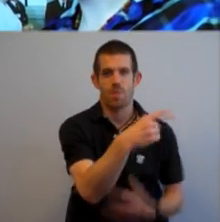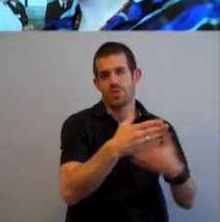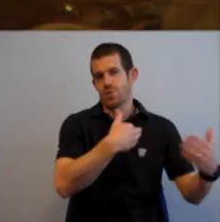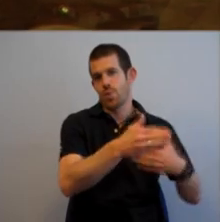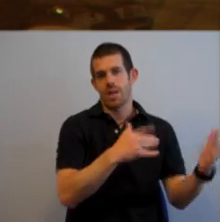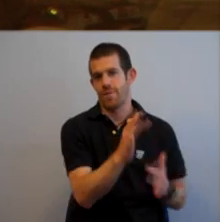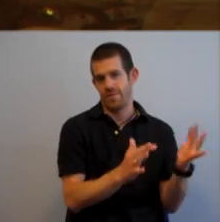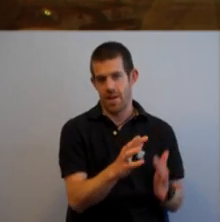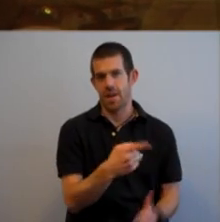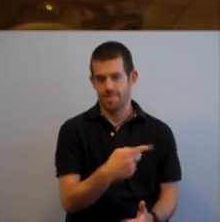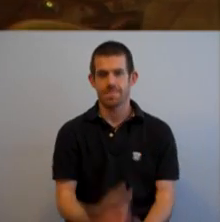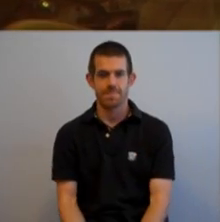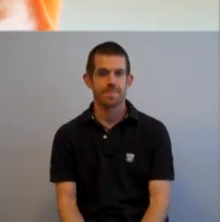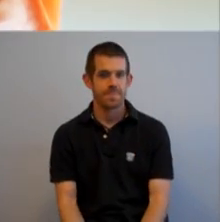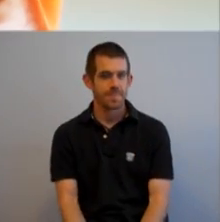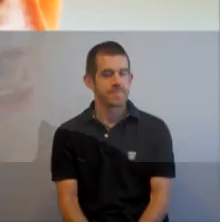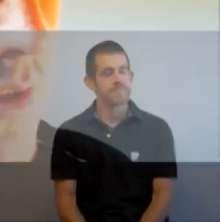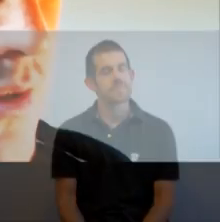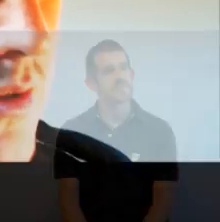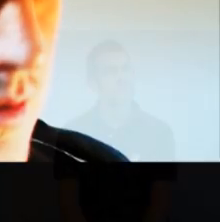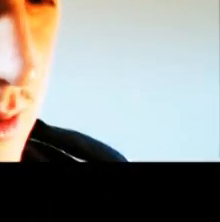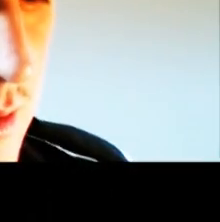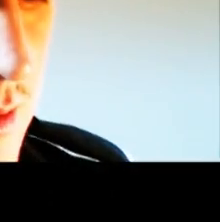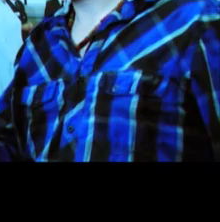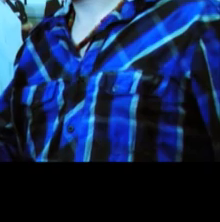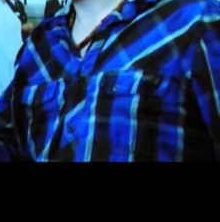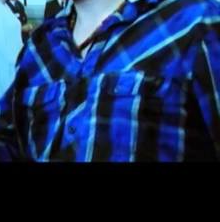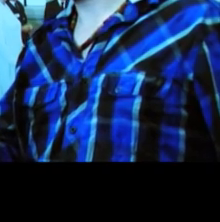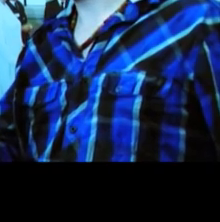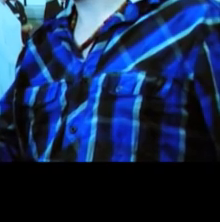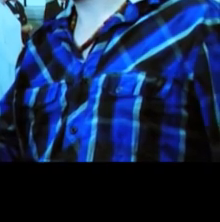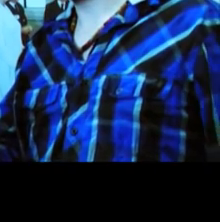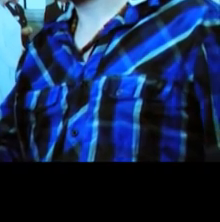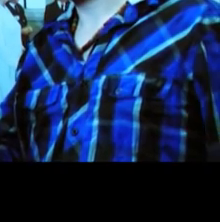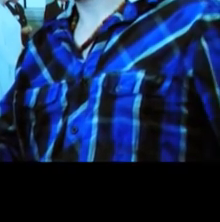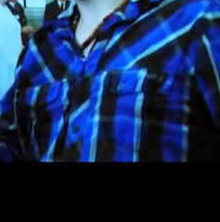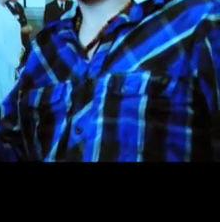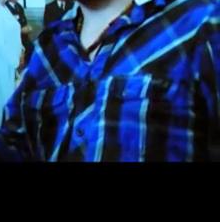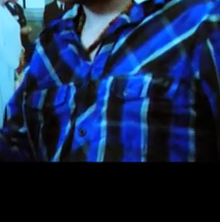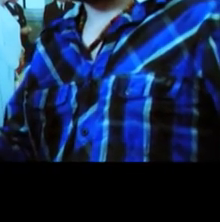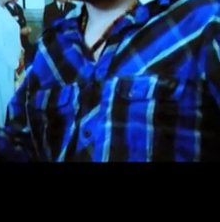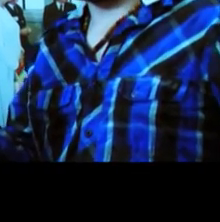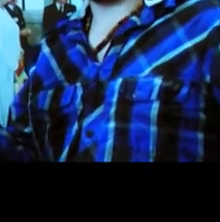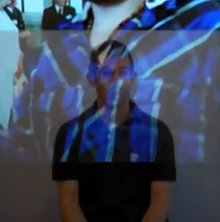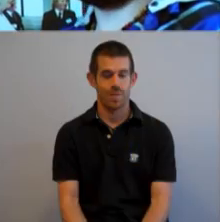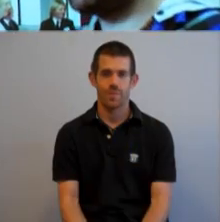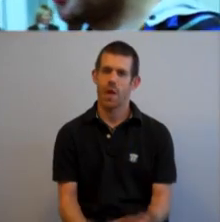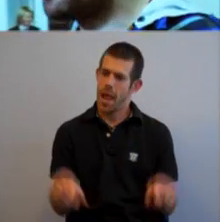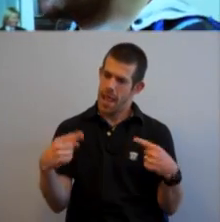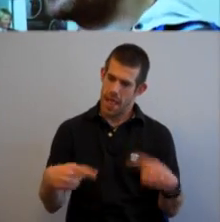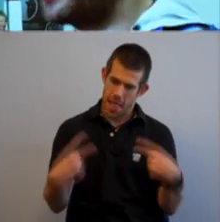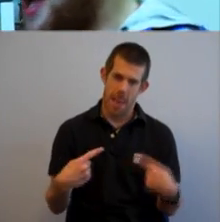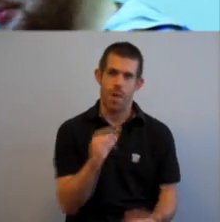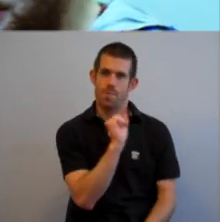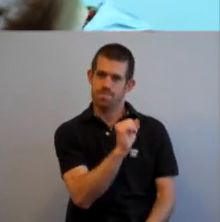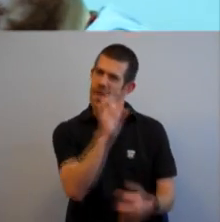was passing the call for them to stay outside to give us as much information as we need to actually deal with the fire. Okay, and